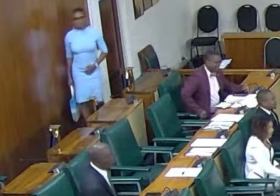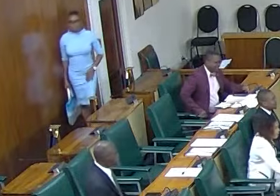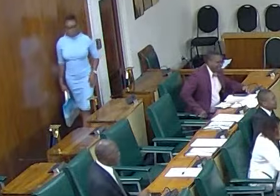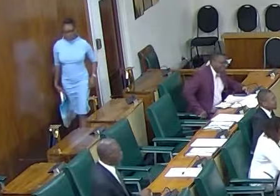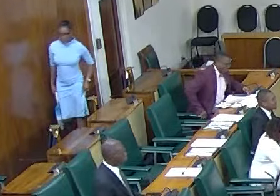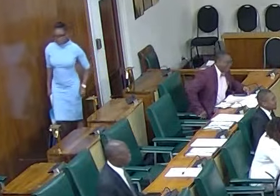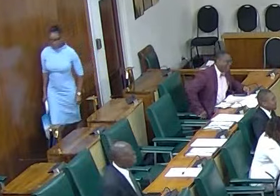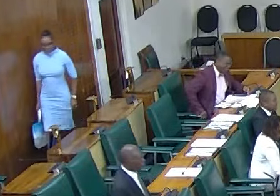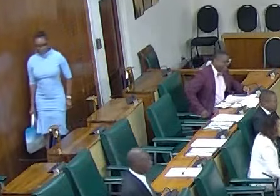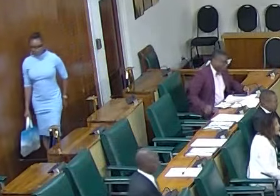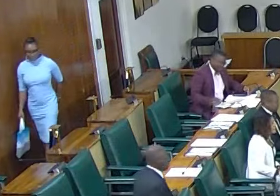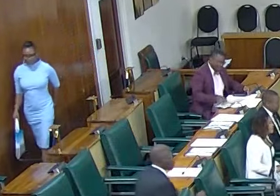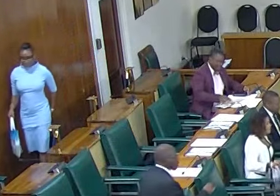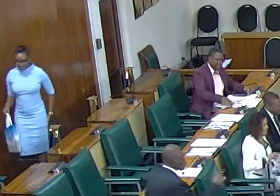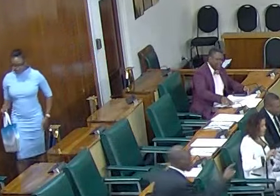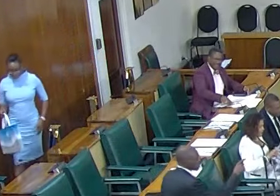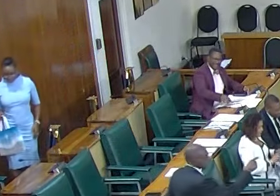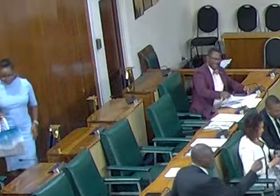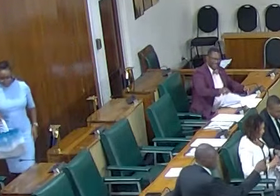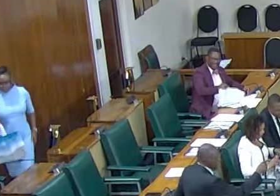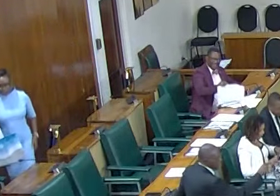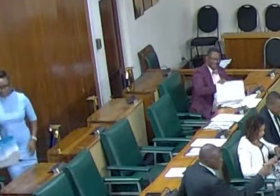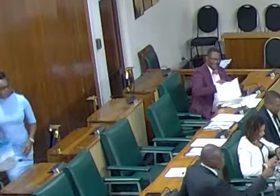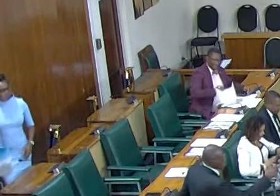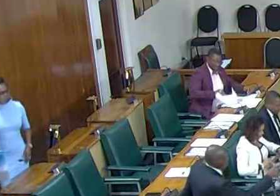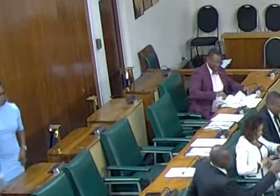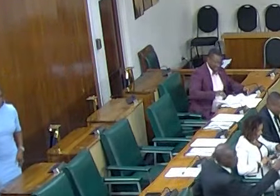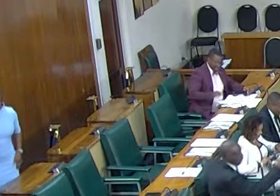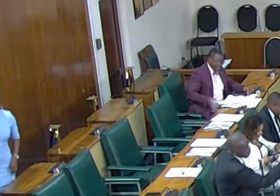This Honorable House now resume its sitting.